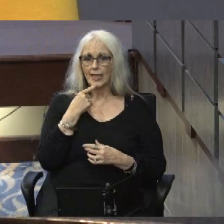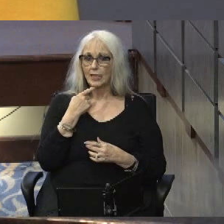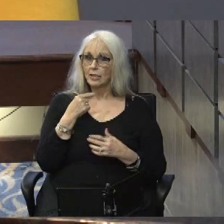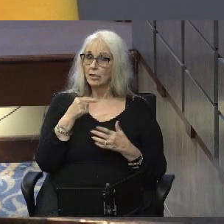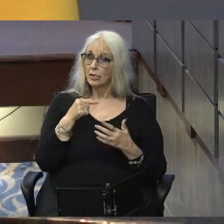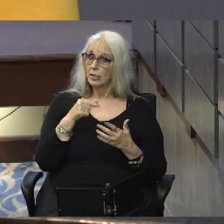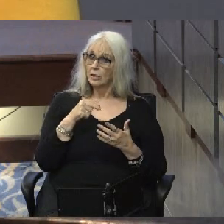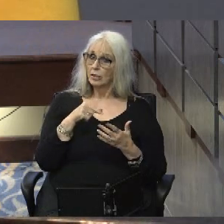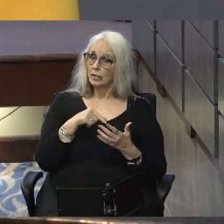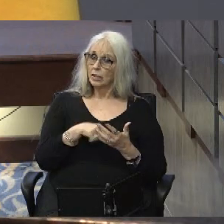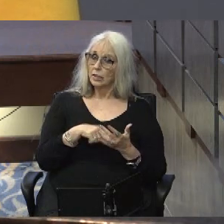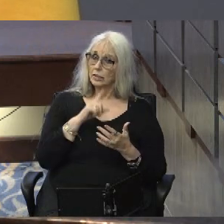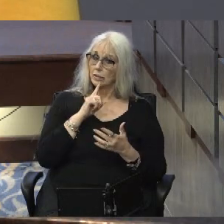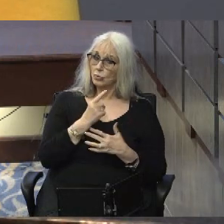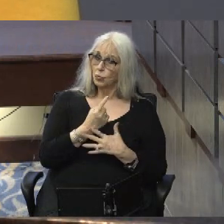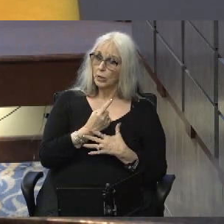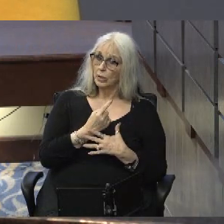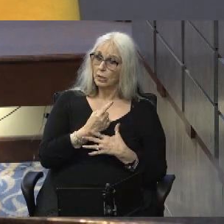one